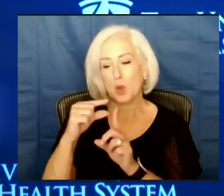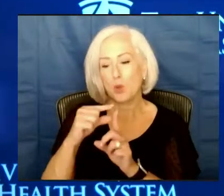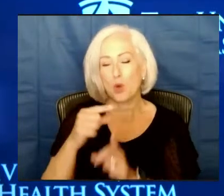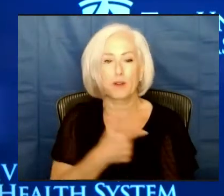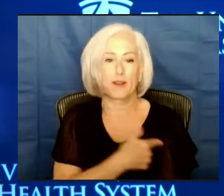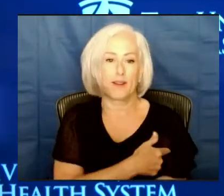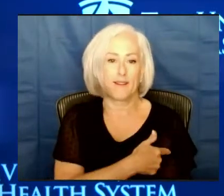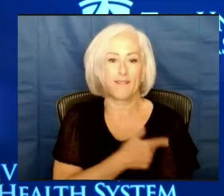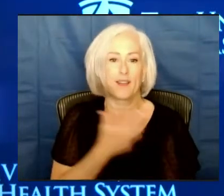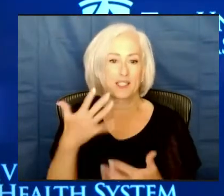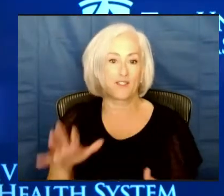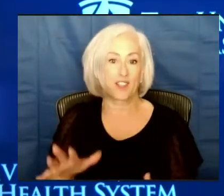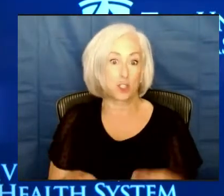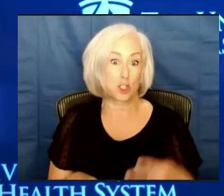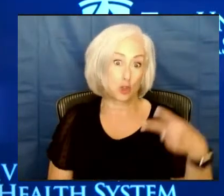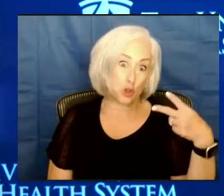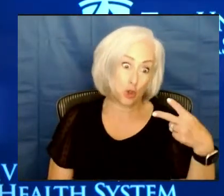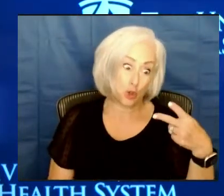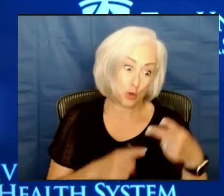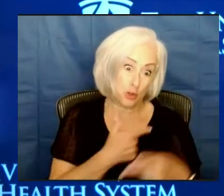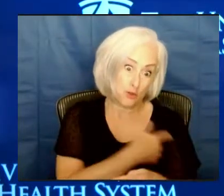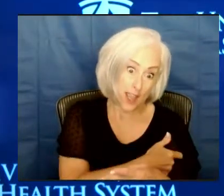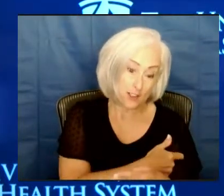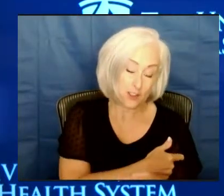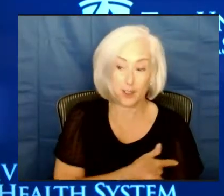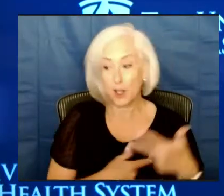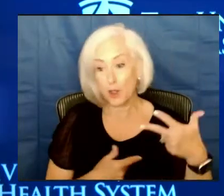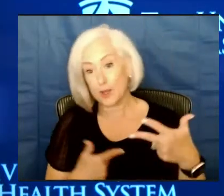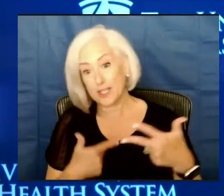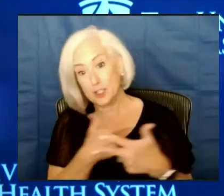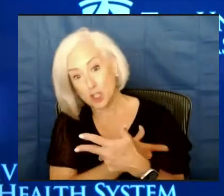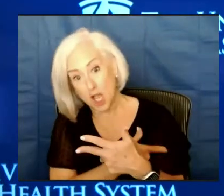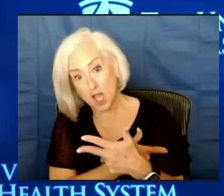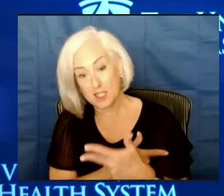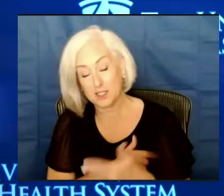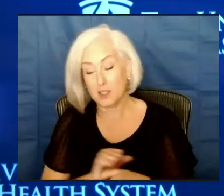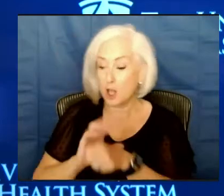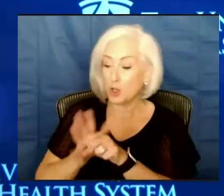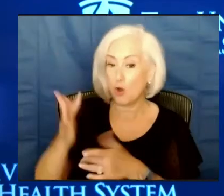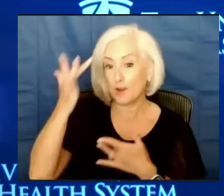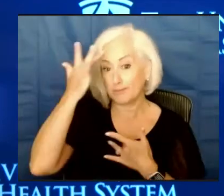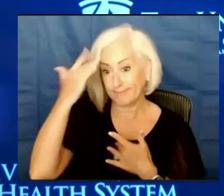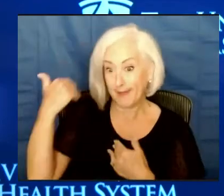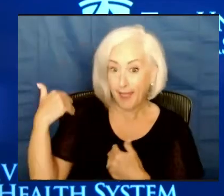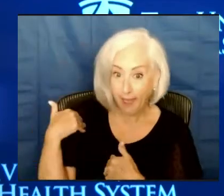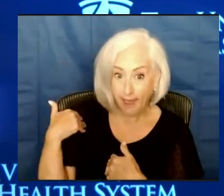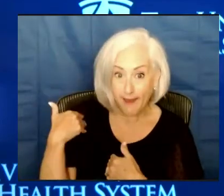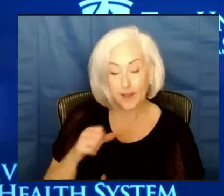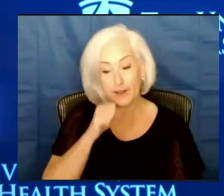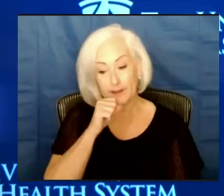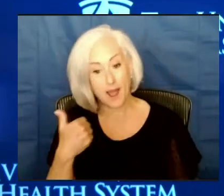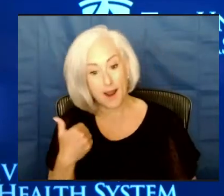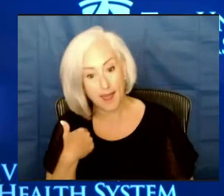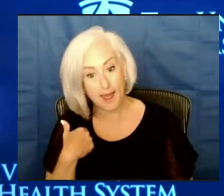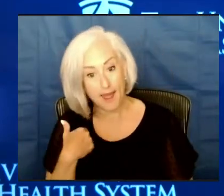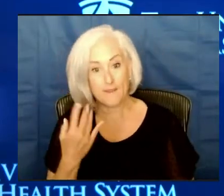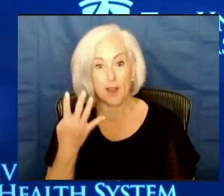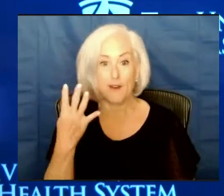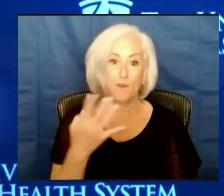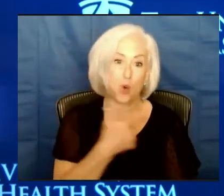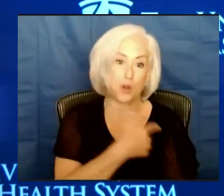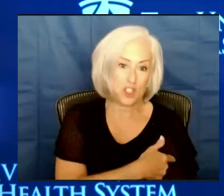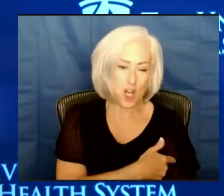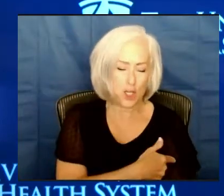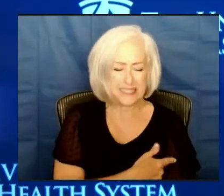shots or 3 shots? Have you had COVID or not had COVID? Have you had 4 shots? So it's a little hard to parse through the information to